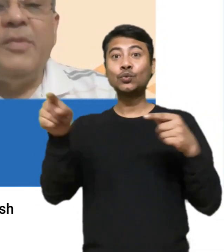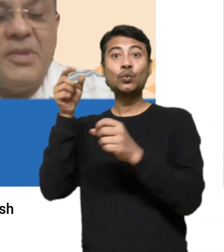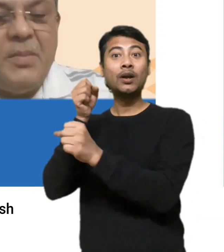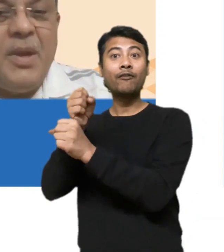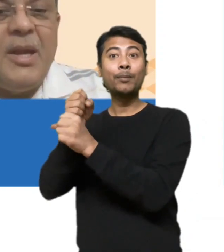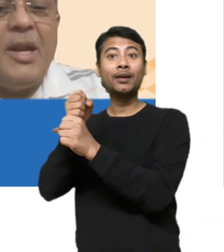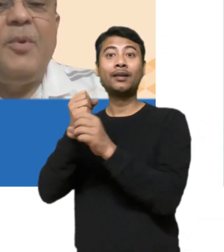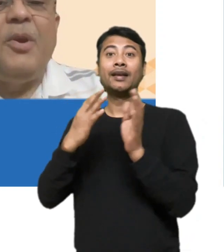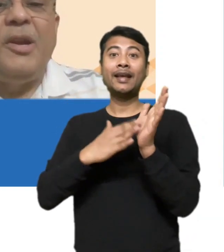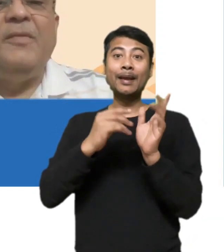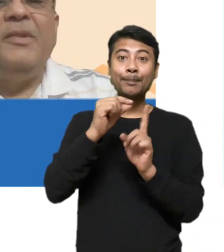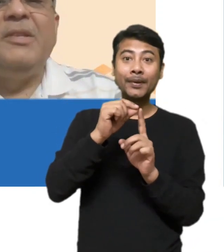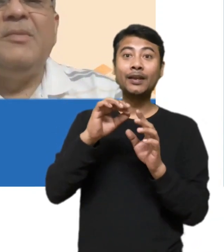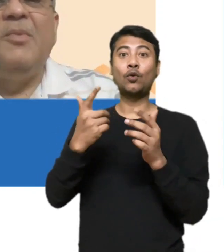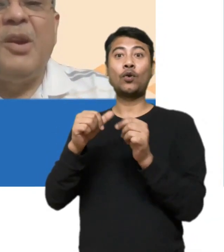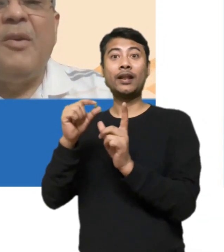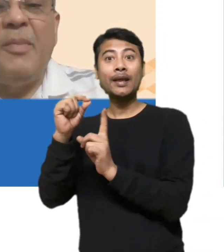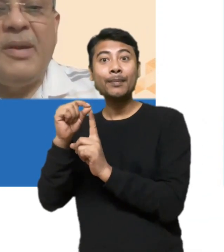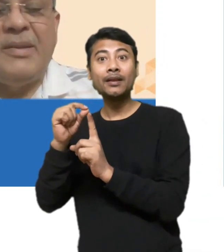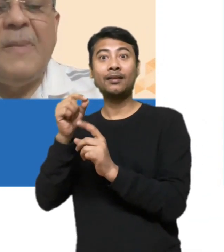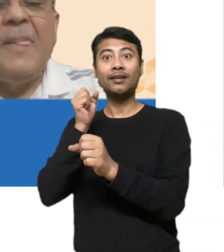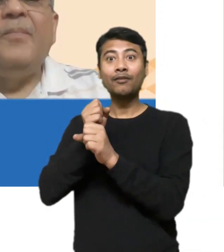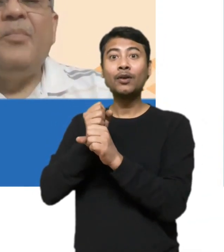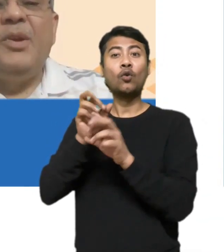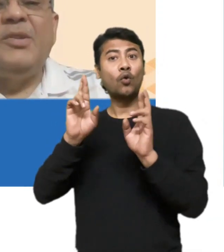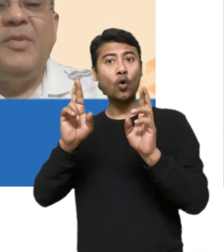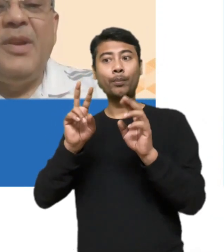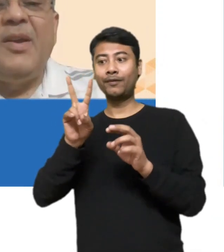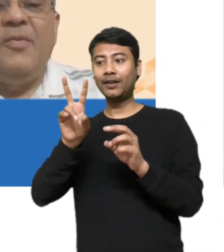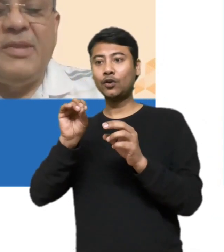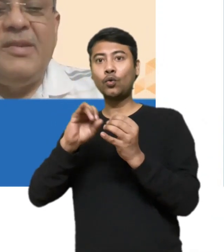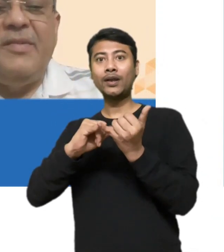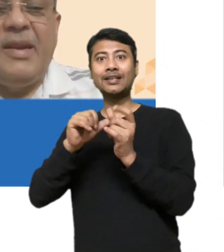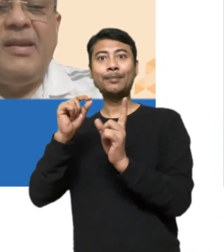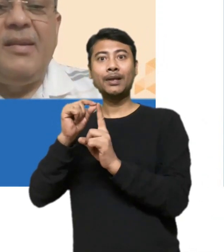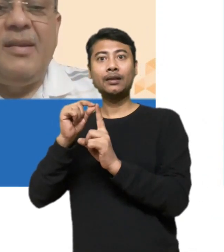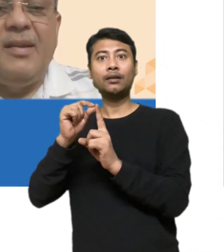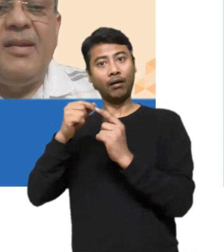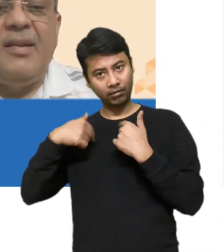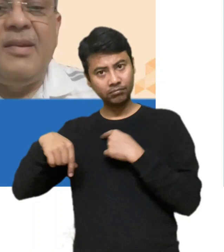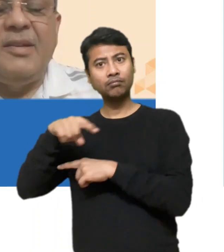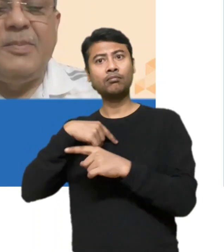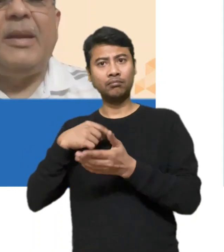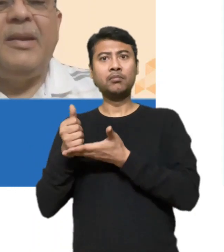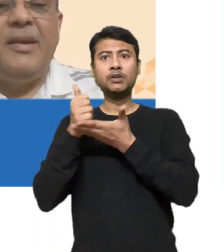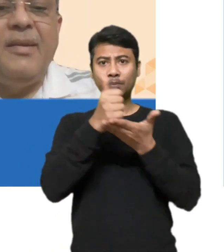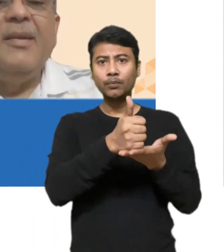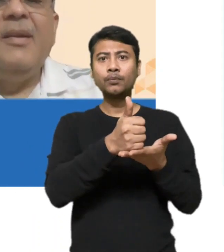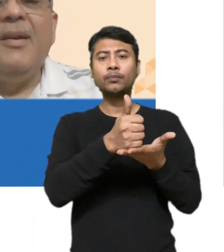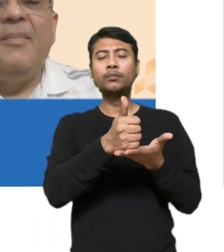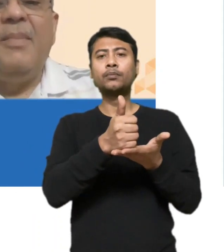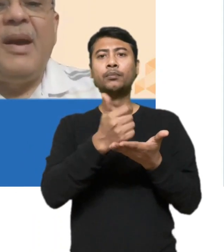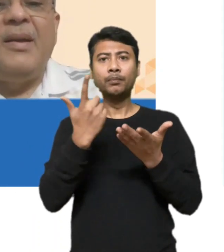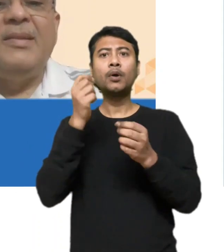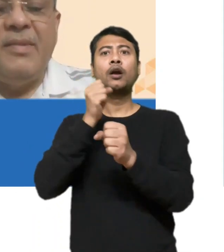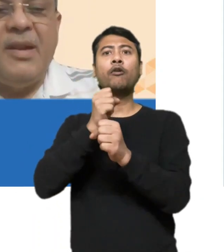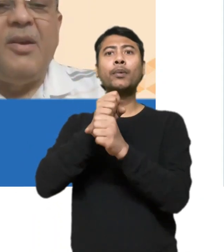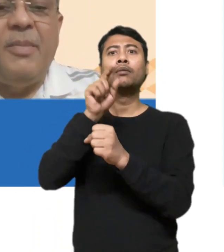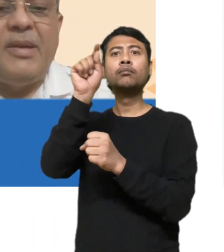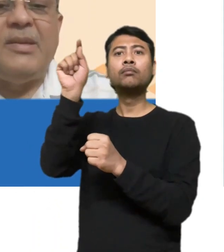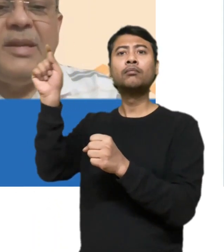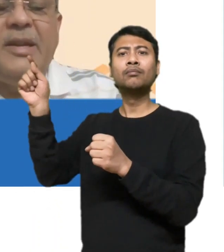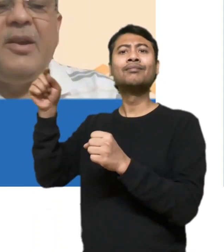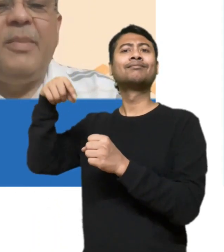hopefully Voice of SAP can help you connect with some more governments, because yes, we are obviously well respected by